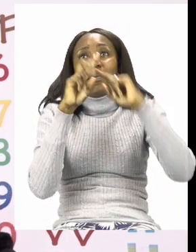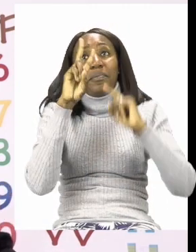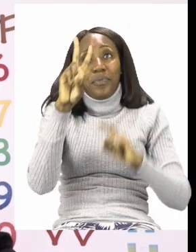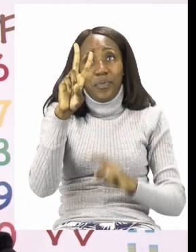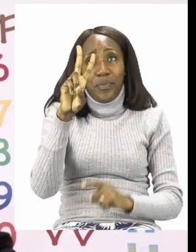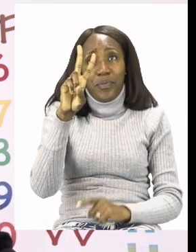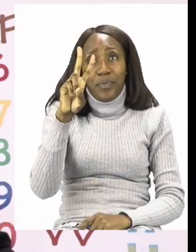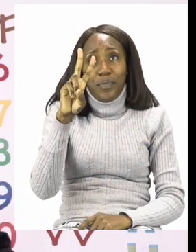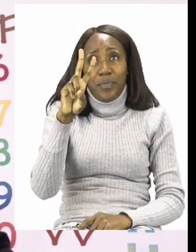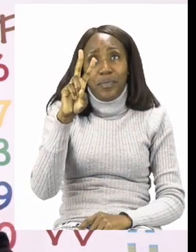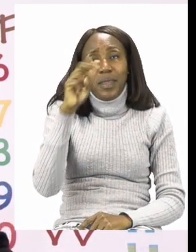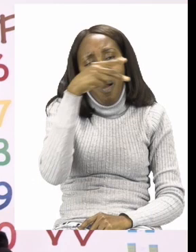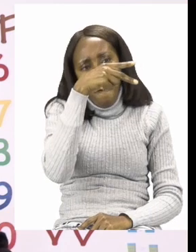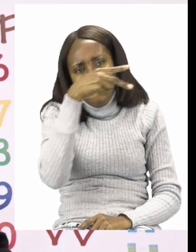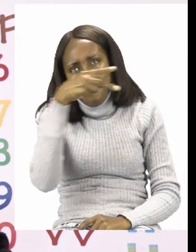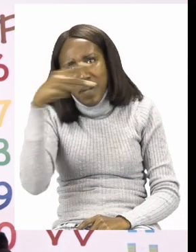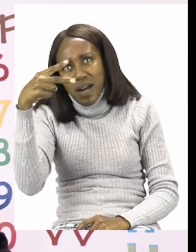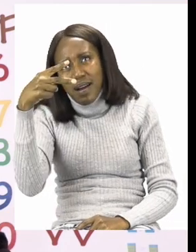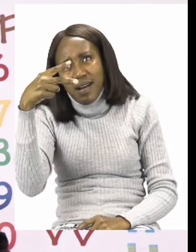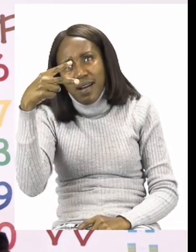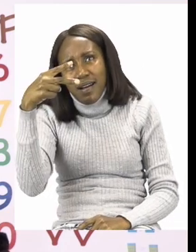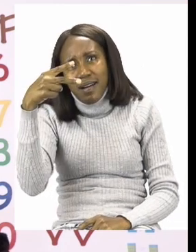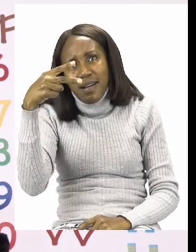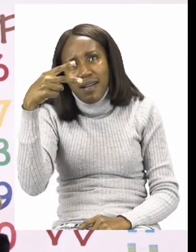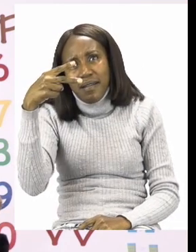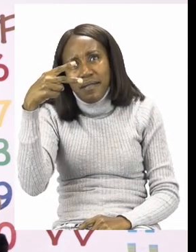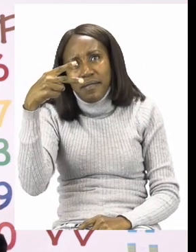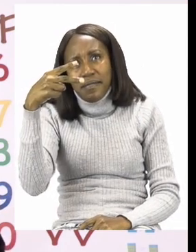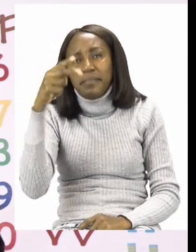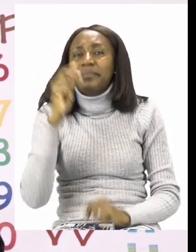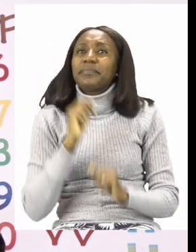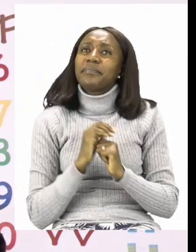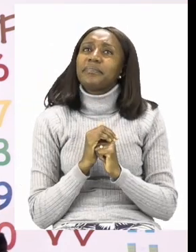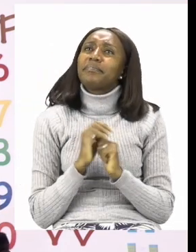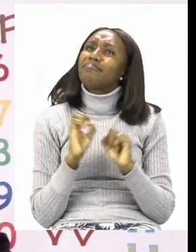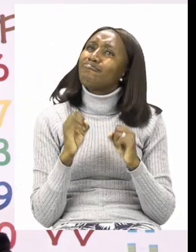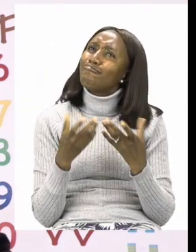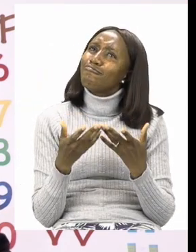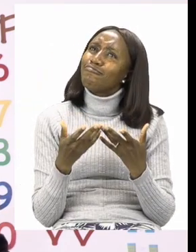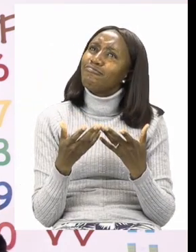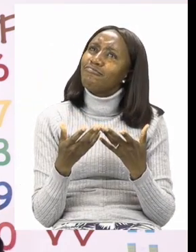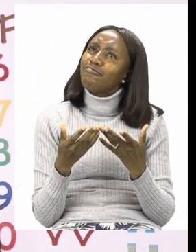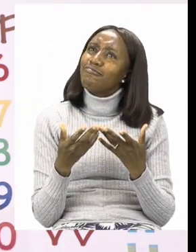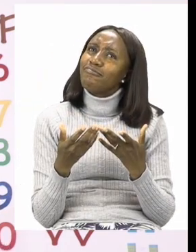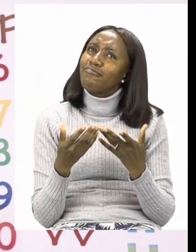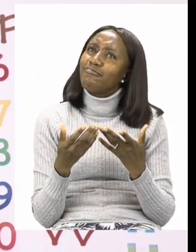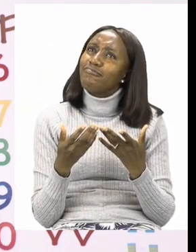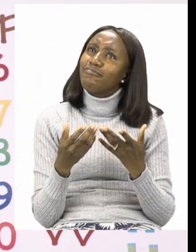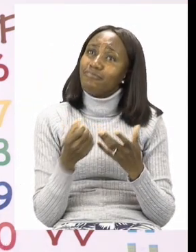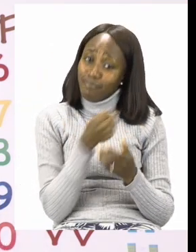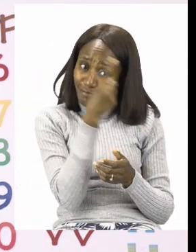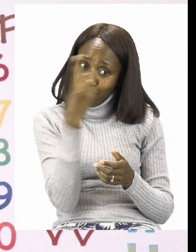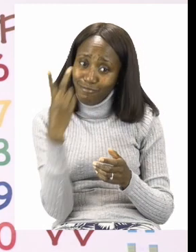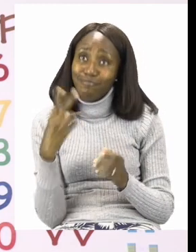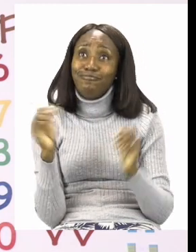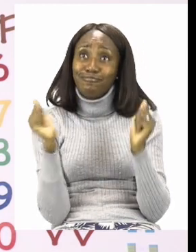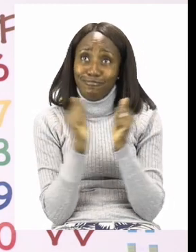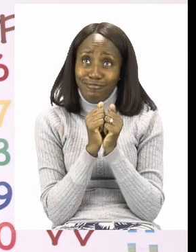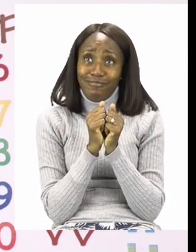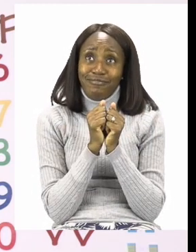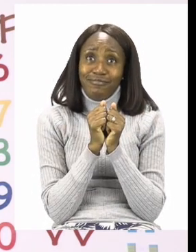2. Right. Now let's quickly count how many dots we have all together.